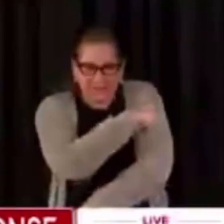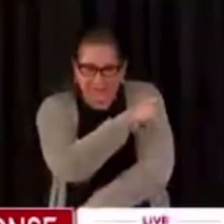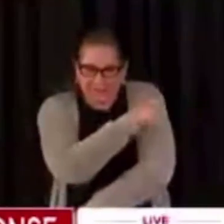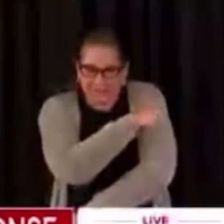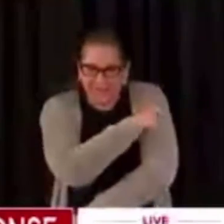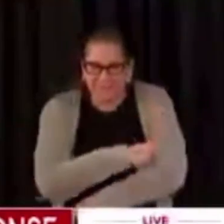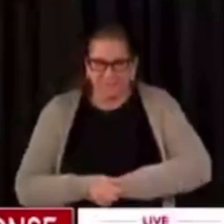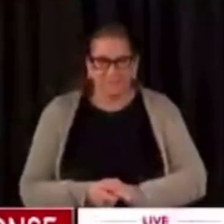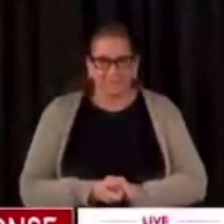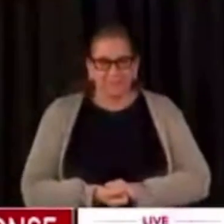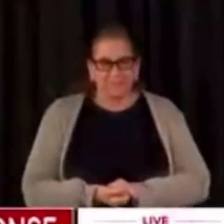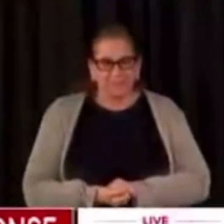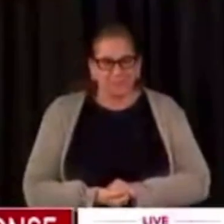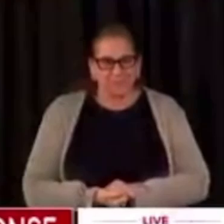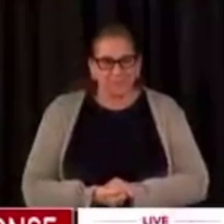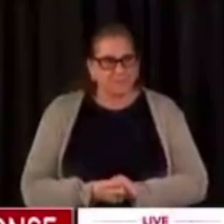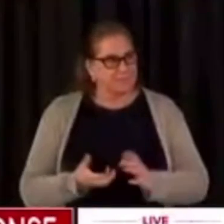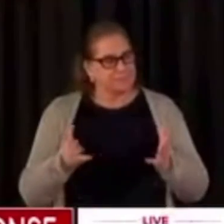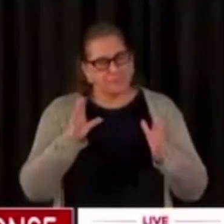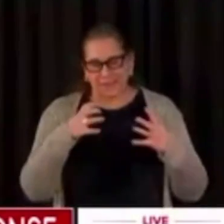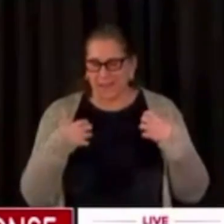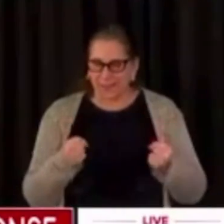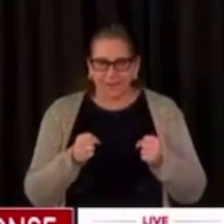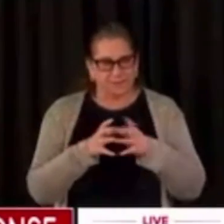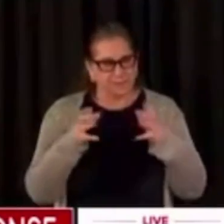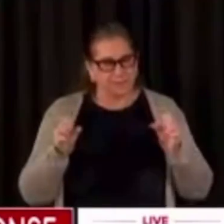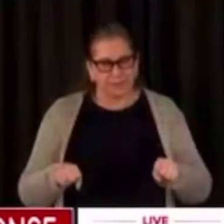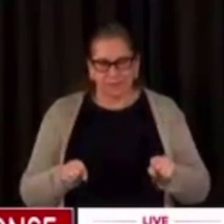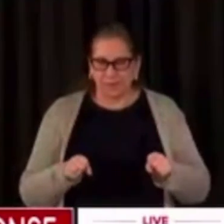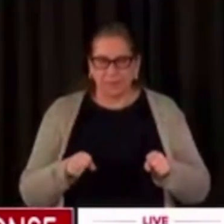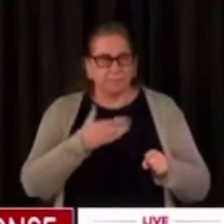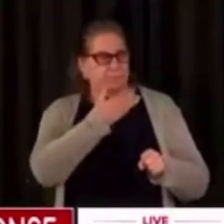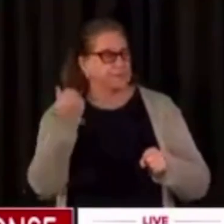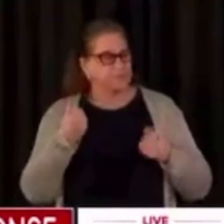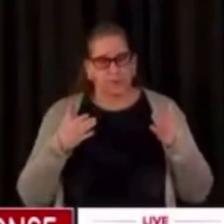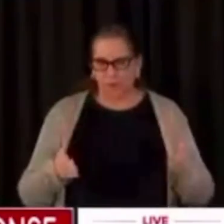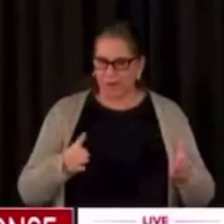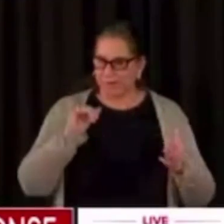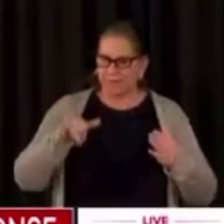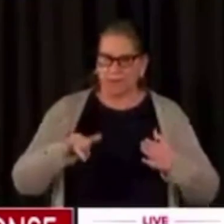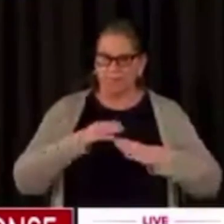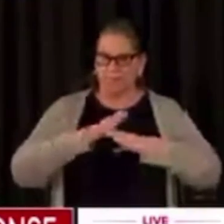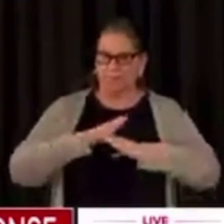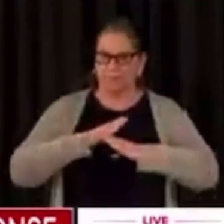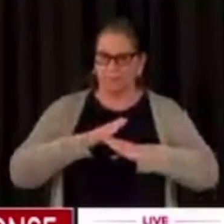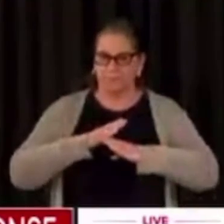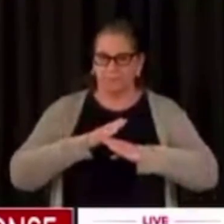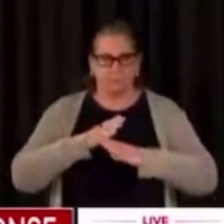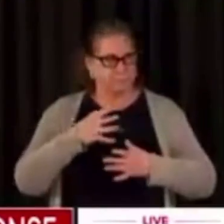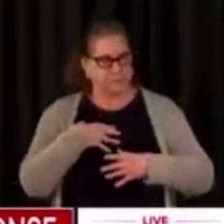keep ourselves as healthy as possible, and this is one main way to keep us from